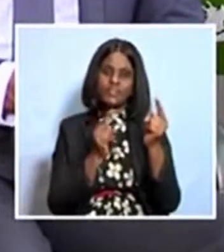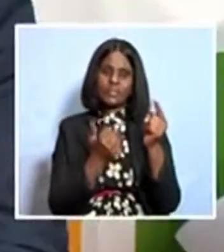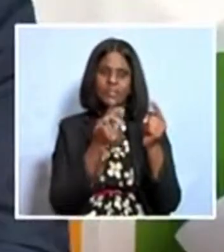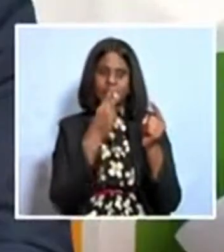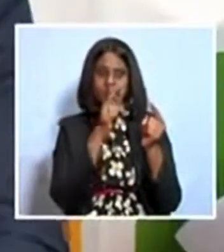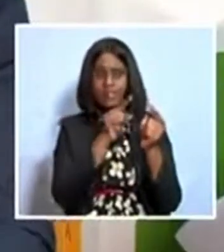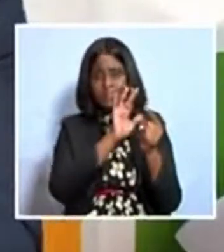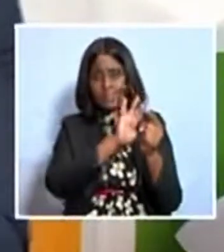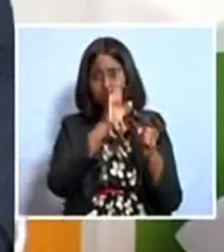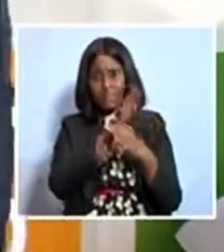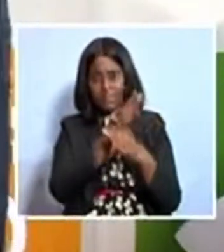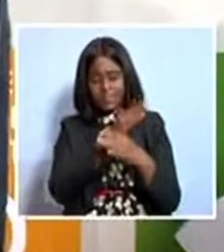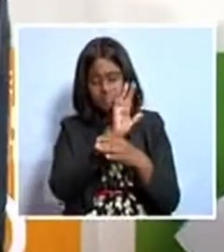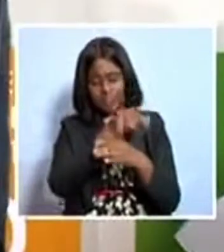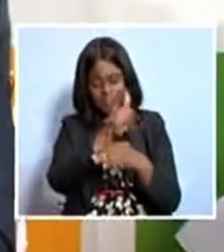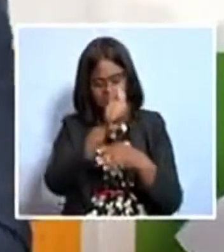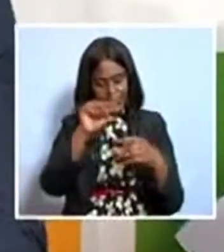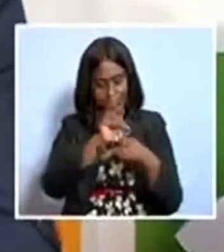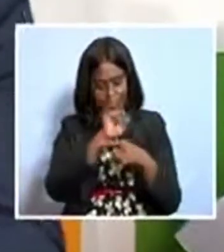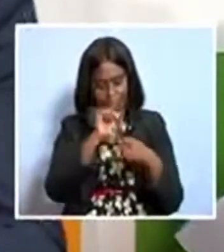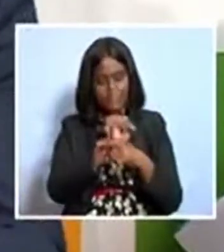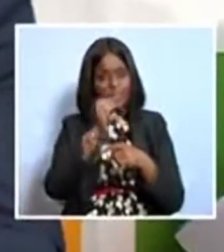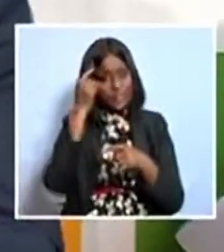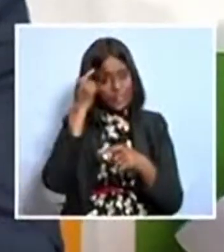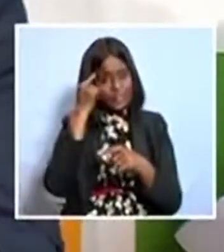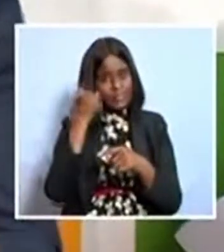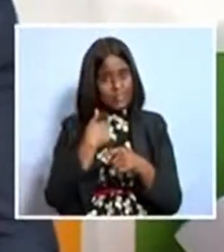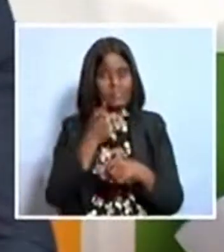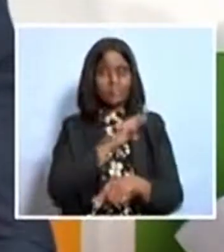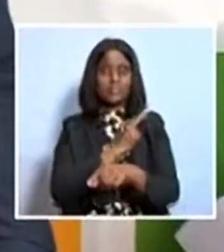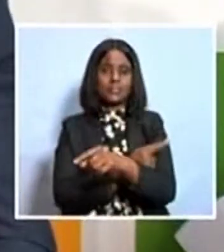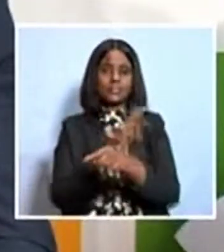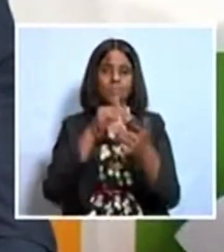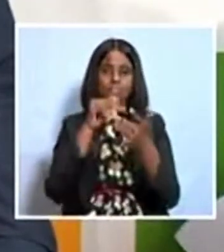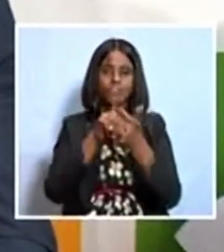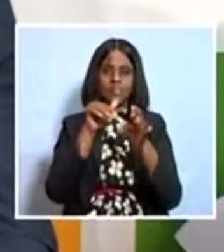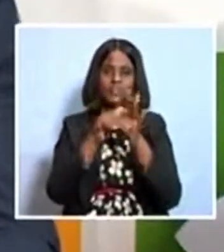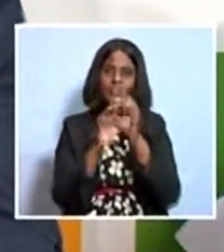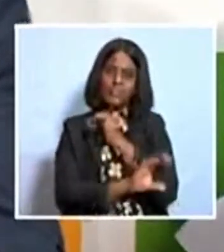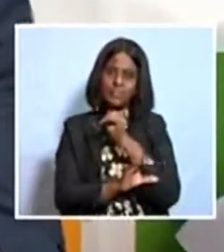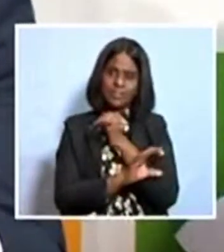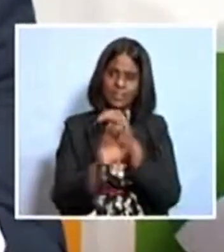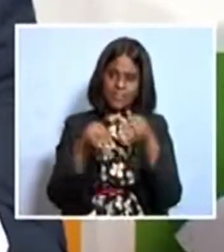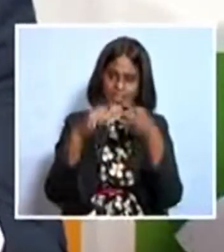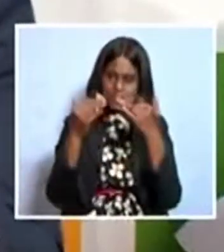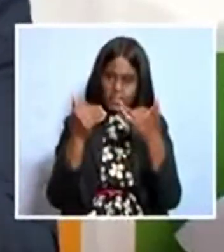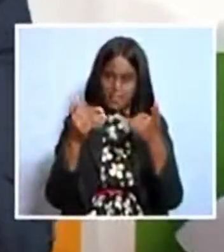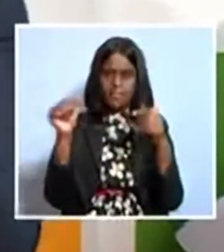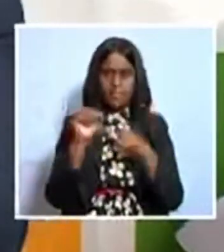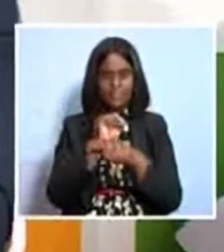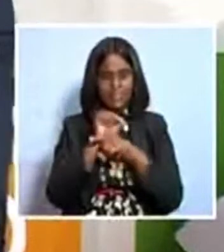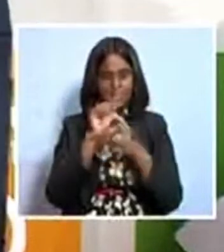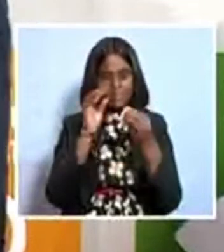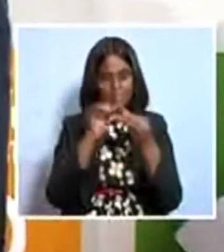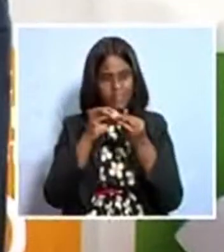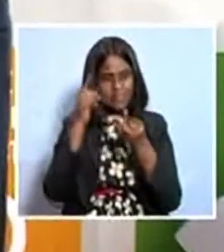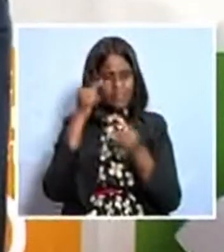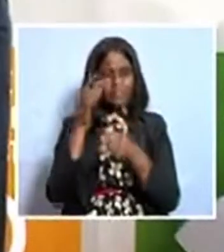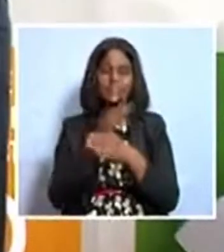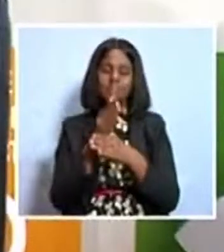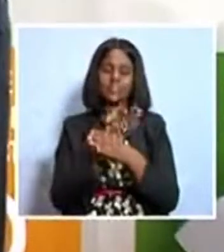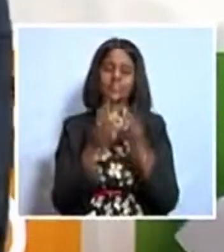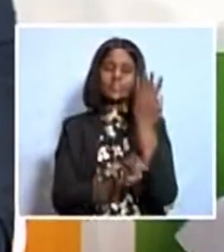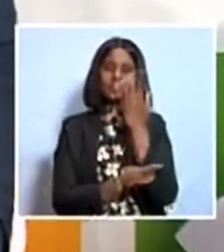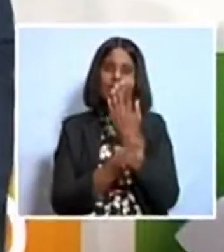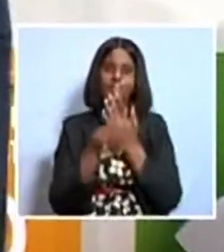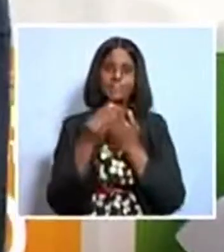of the business is their capacity building, first of all. You know, the government has got resource centers across the country, which are providing a capacity building for business development services.